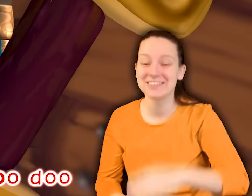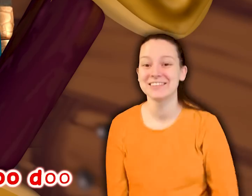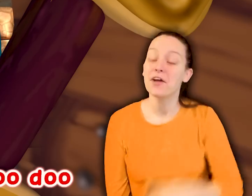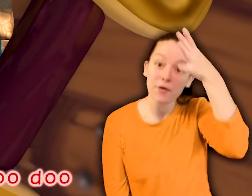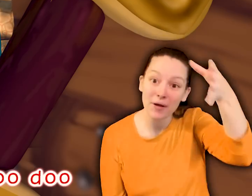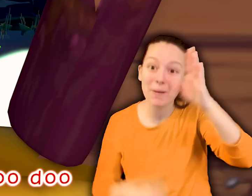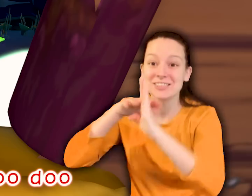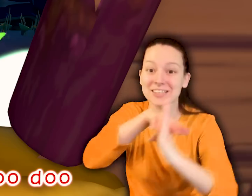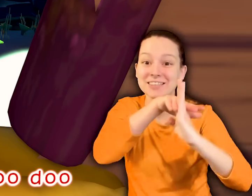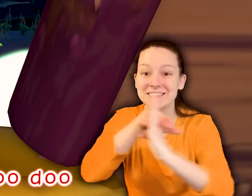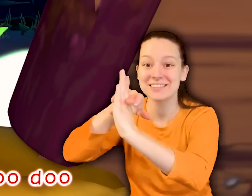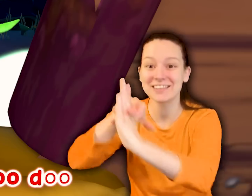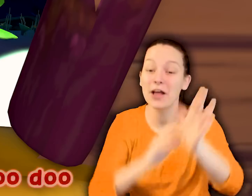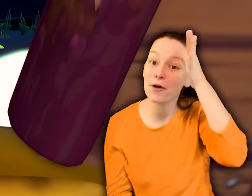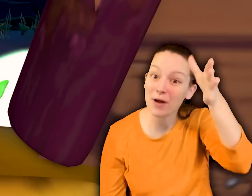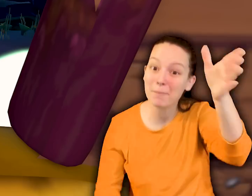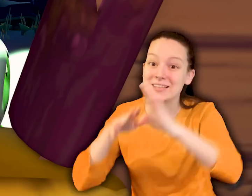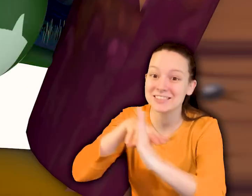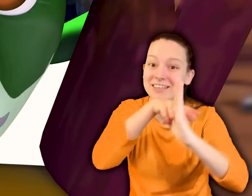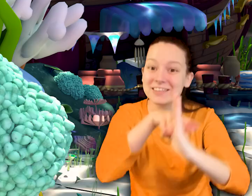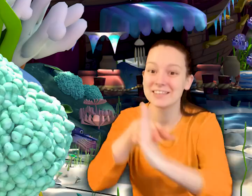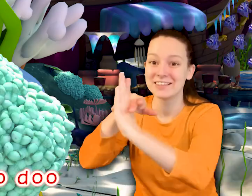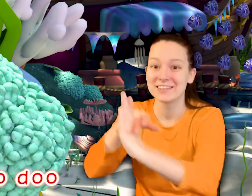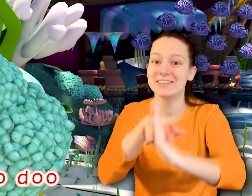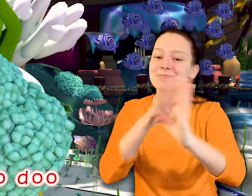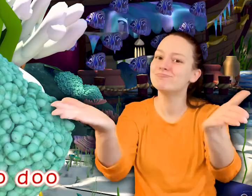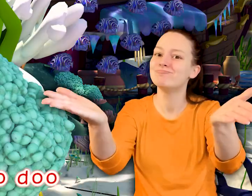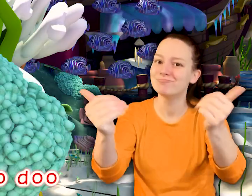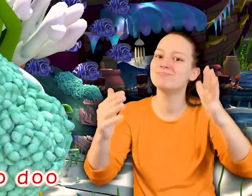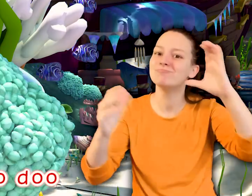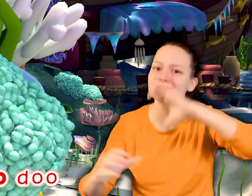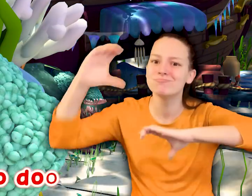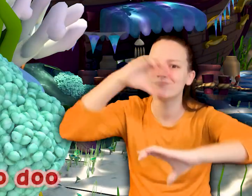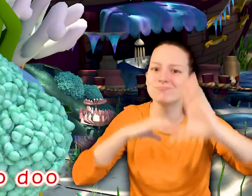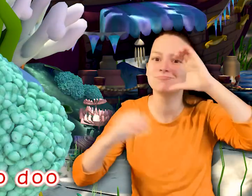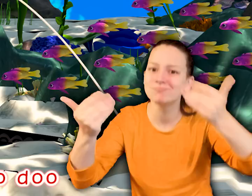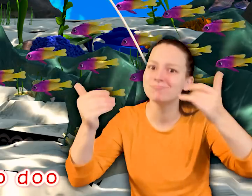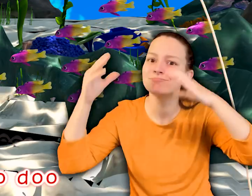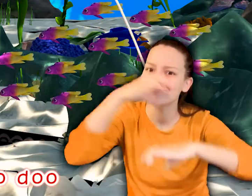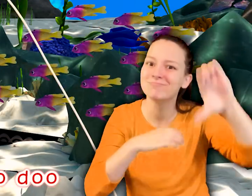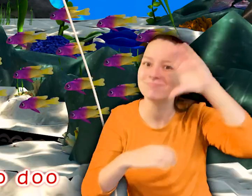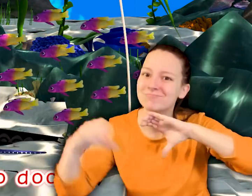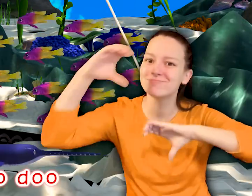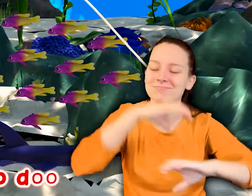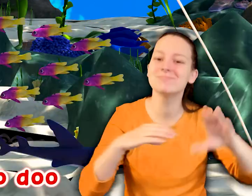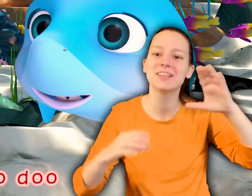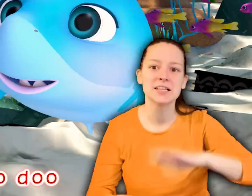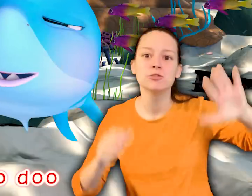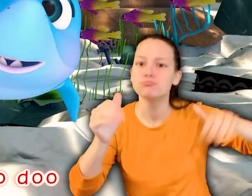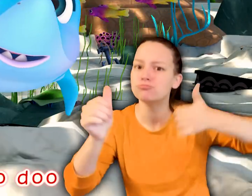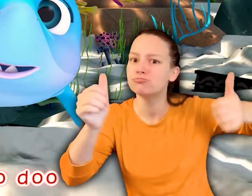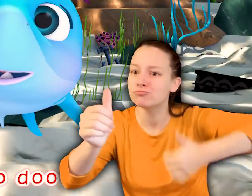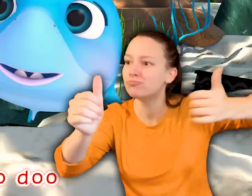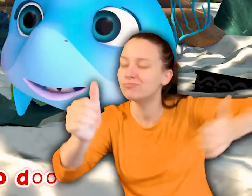do doo doo doo do grandpa shark do do doo doo doo do grandpa shark Let's Go Hunt do do doo let's go hun